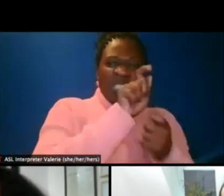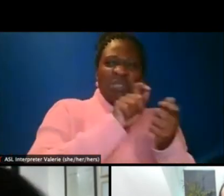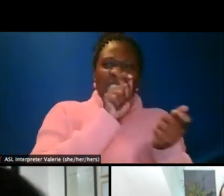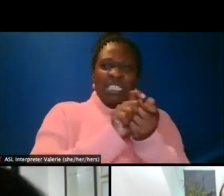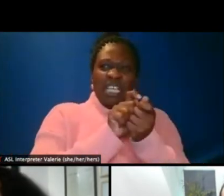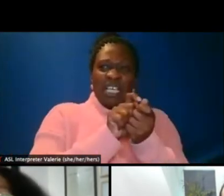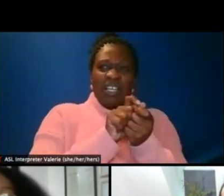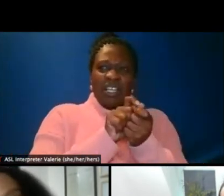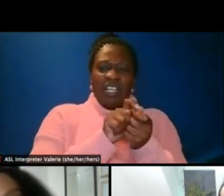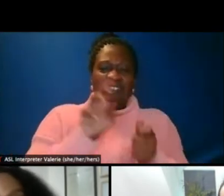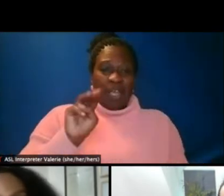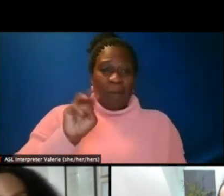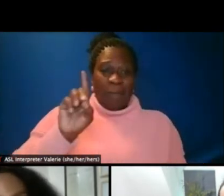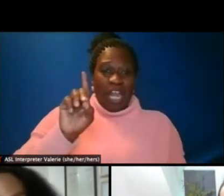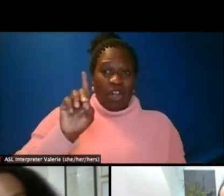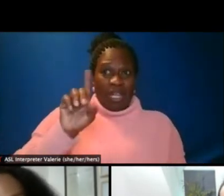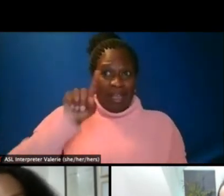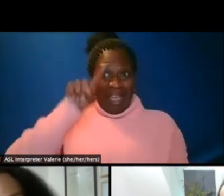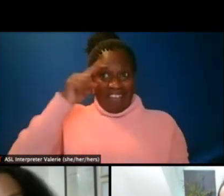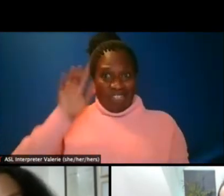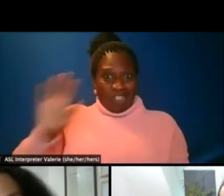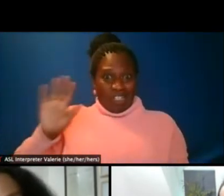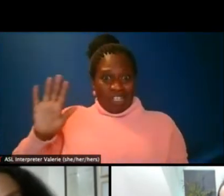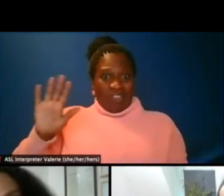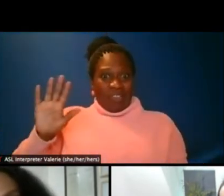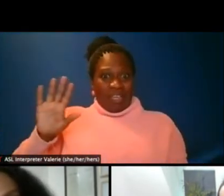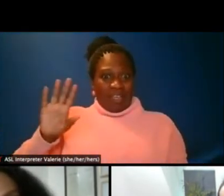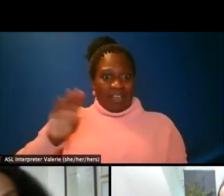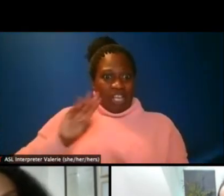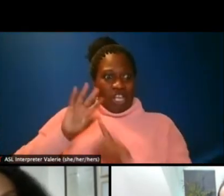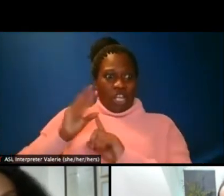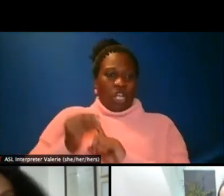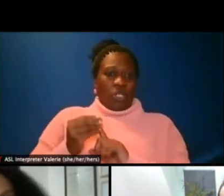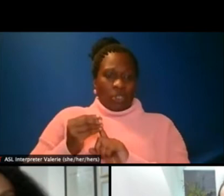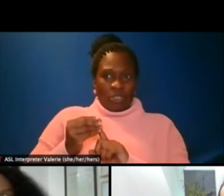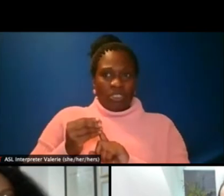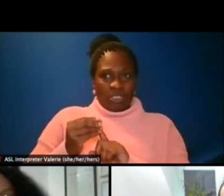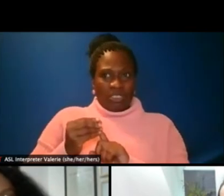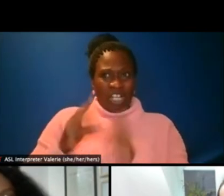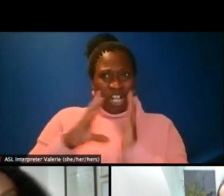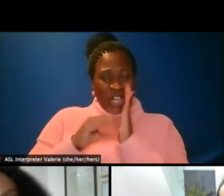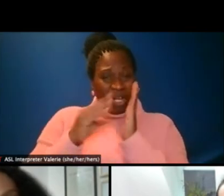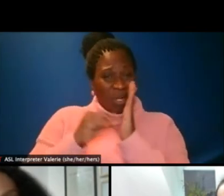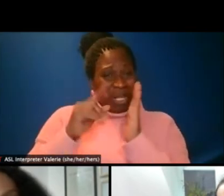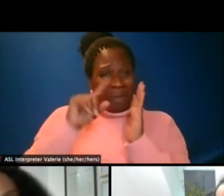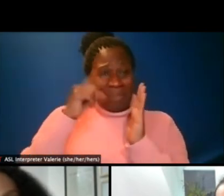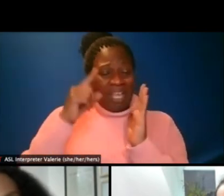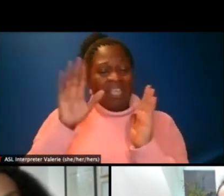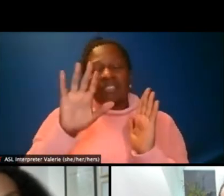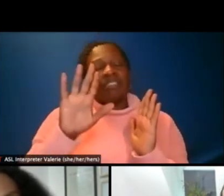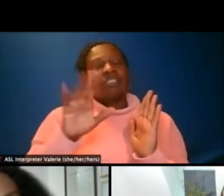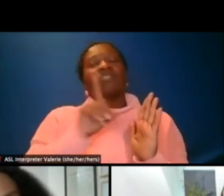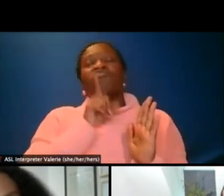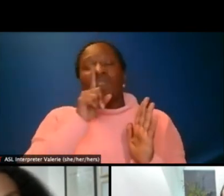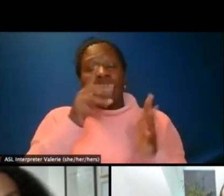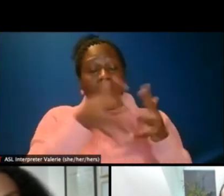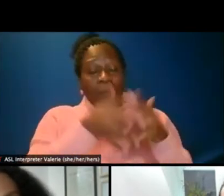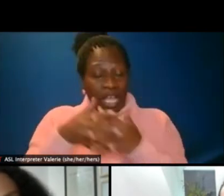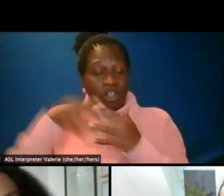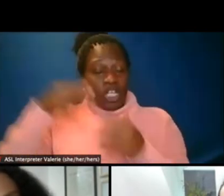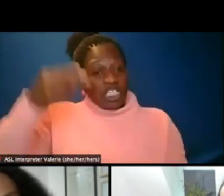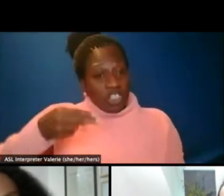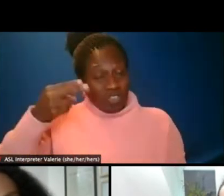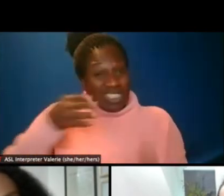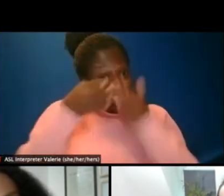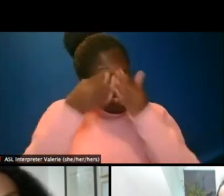specifically Maryland African-American culture, it was learning Black history, learning the real American history